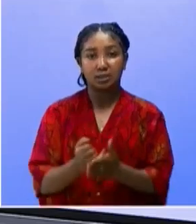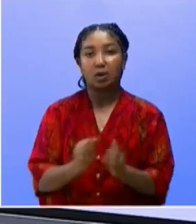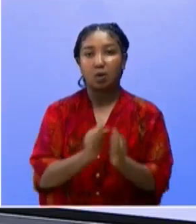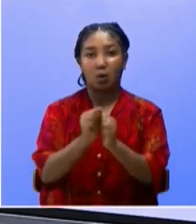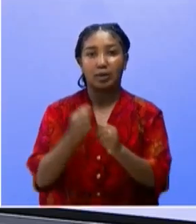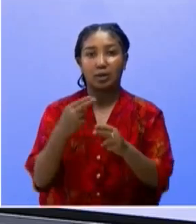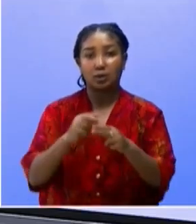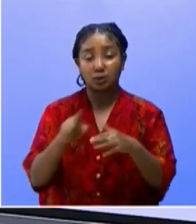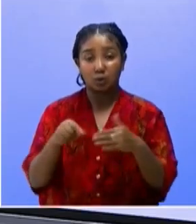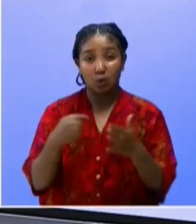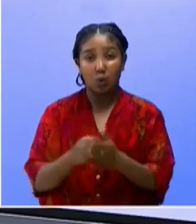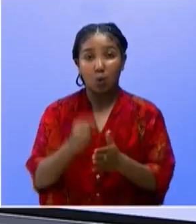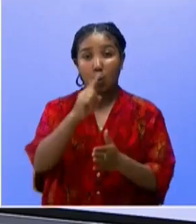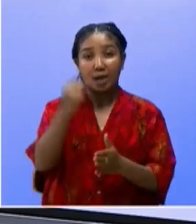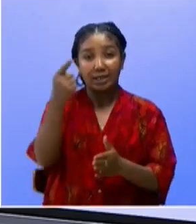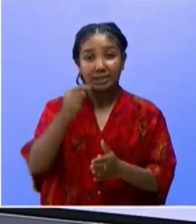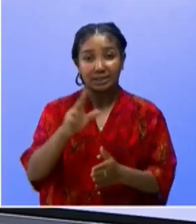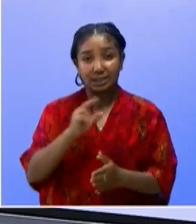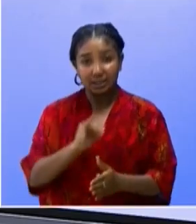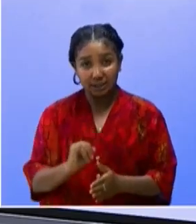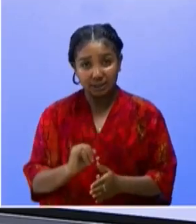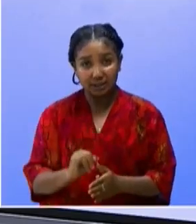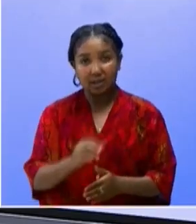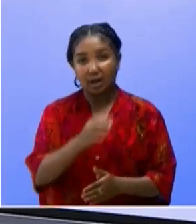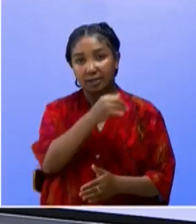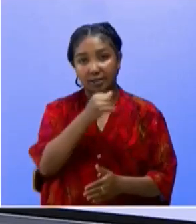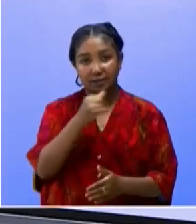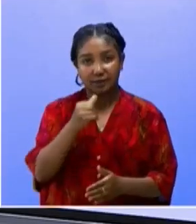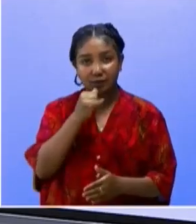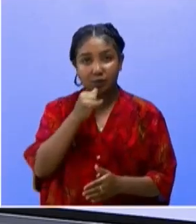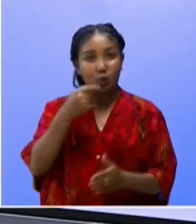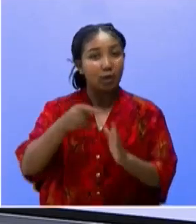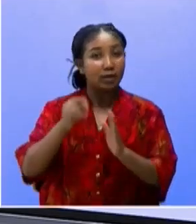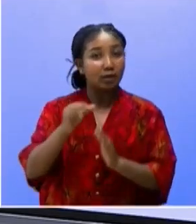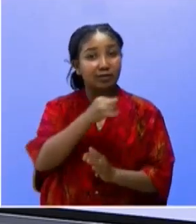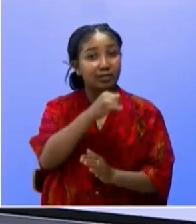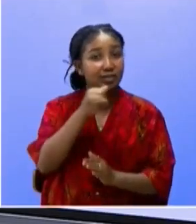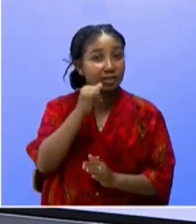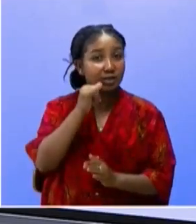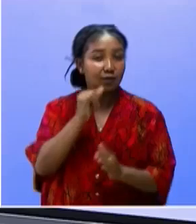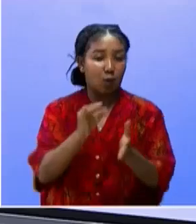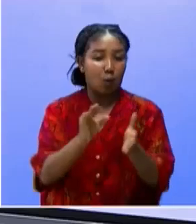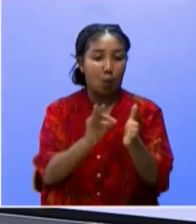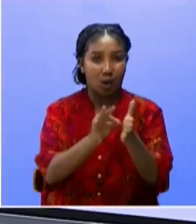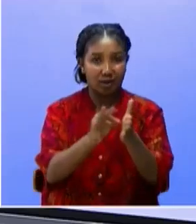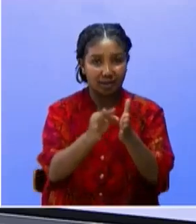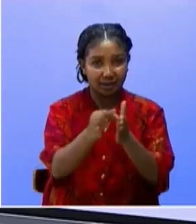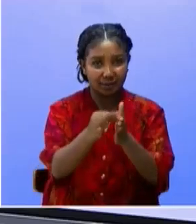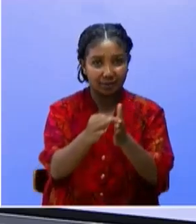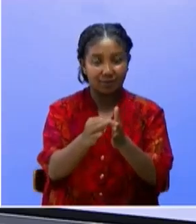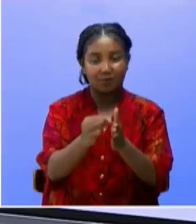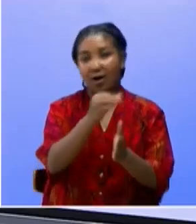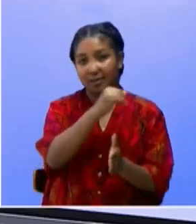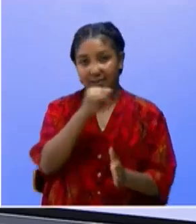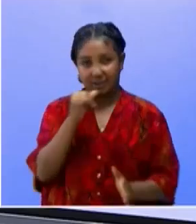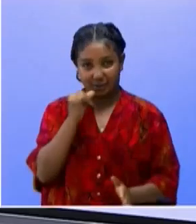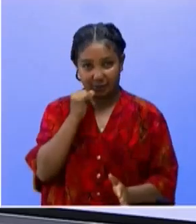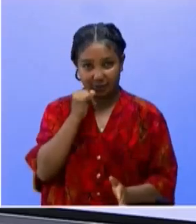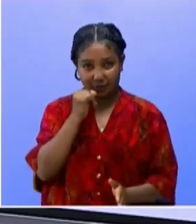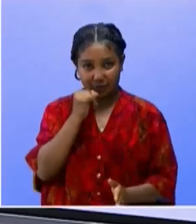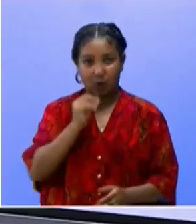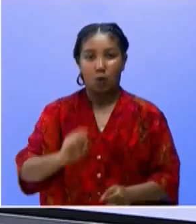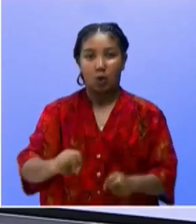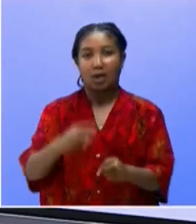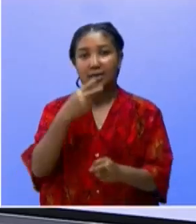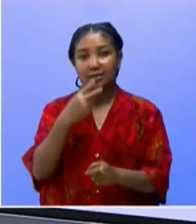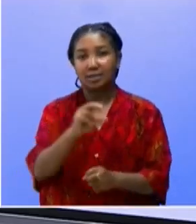noun. So 1/3 is what? An adjective. What kind of adjective? Quantitative adjective. Okay, let's